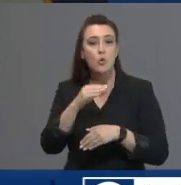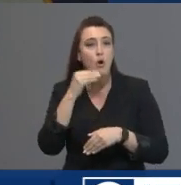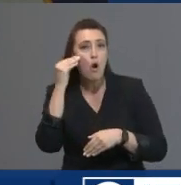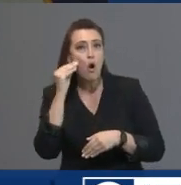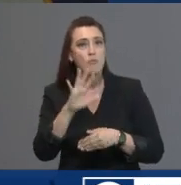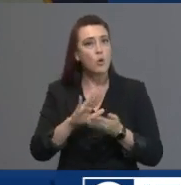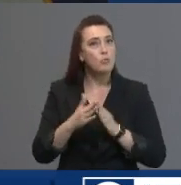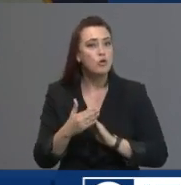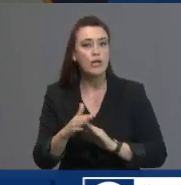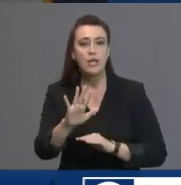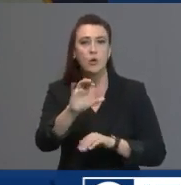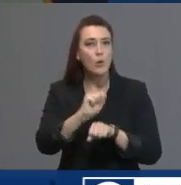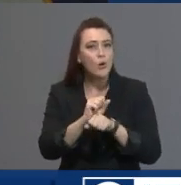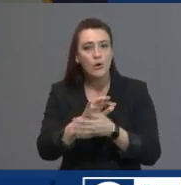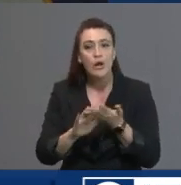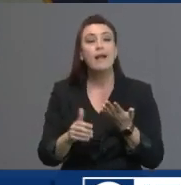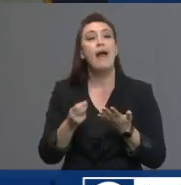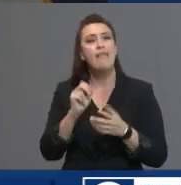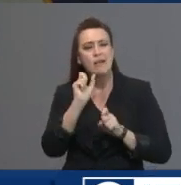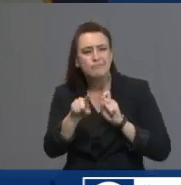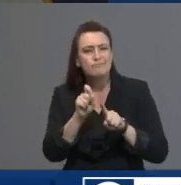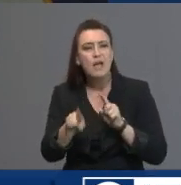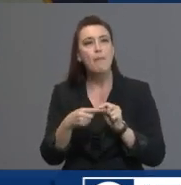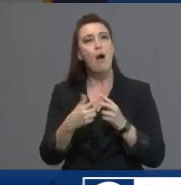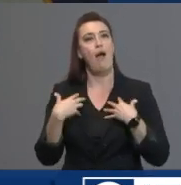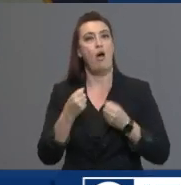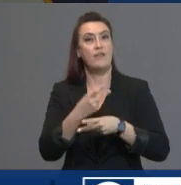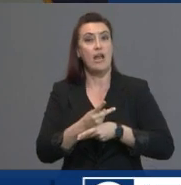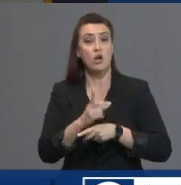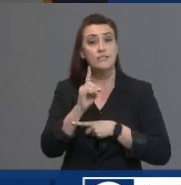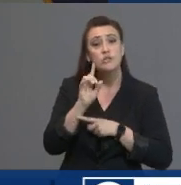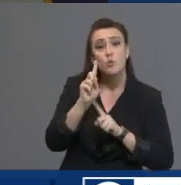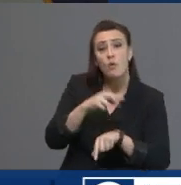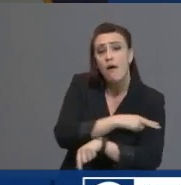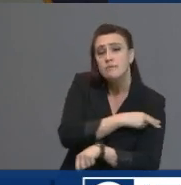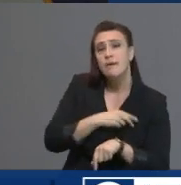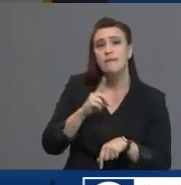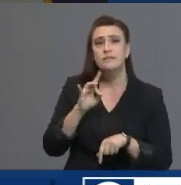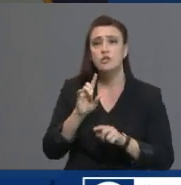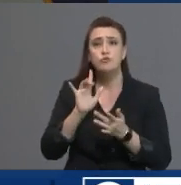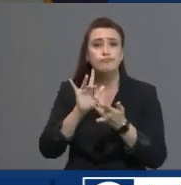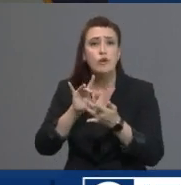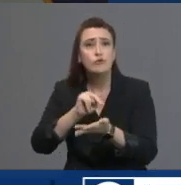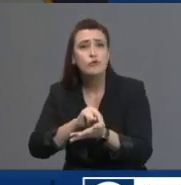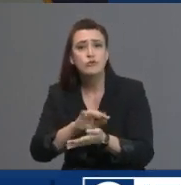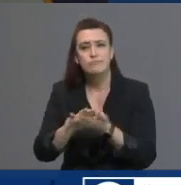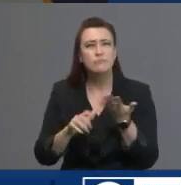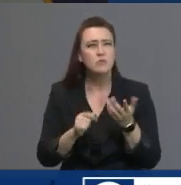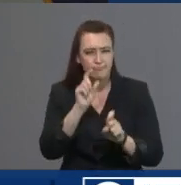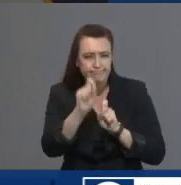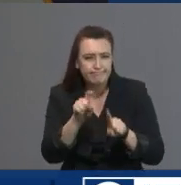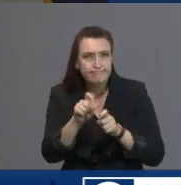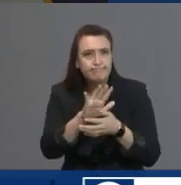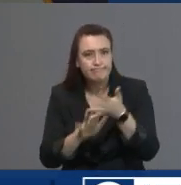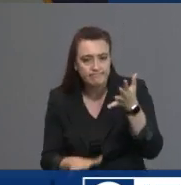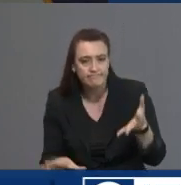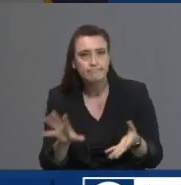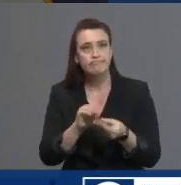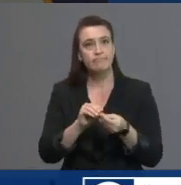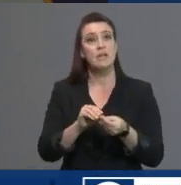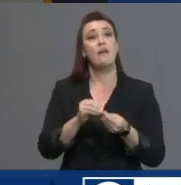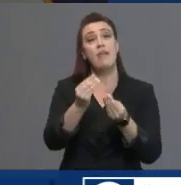at work, in the community, and then did they seek health care. That way, we can identify who those contacts are, and